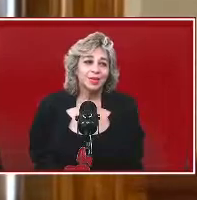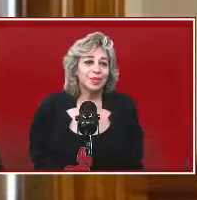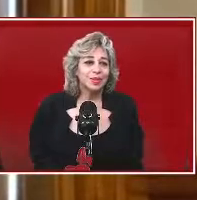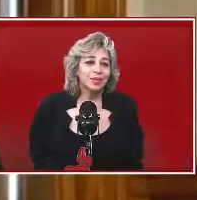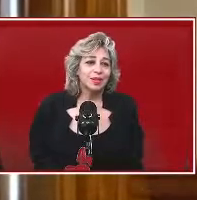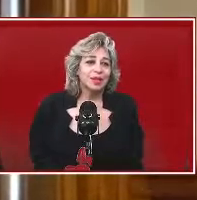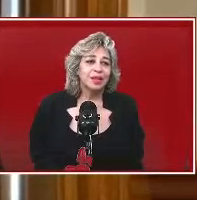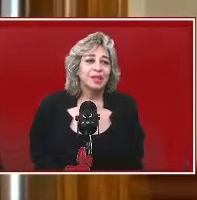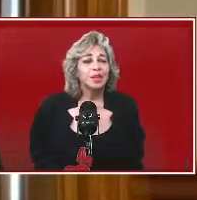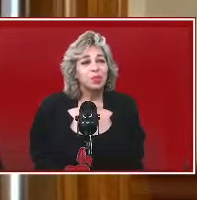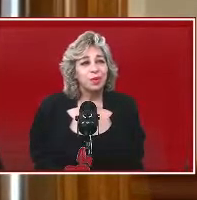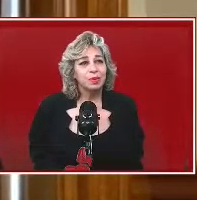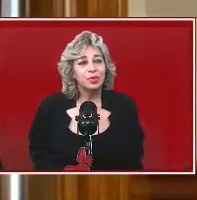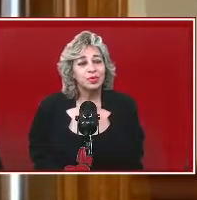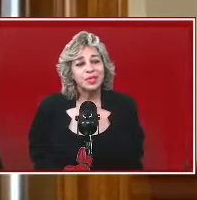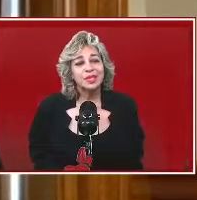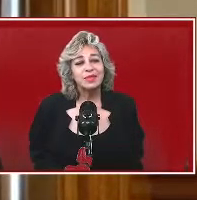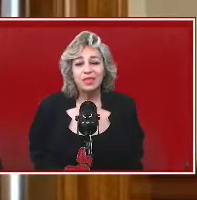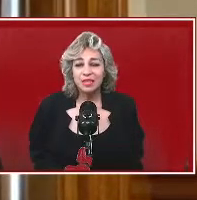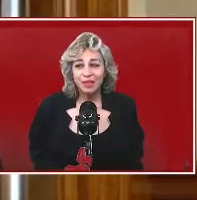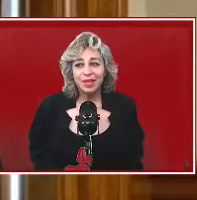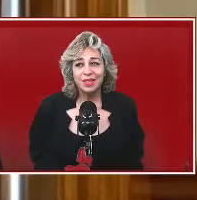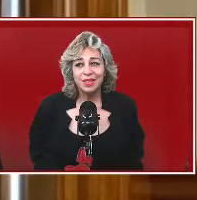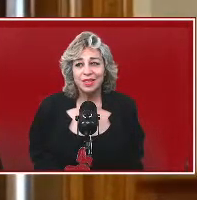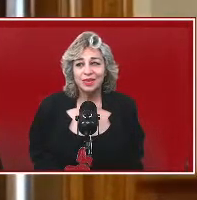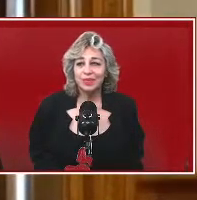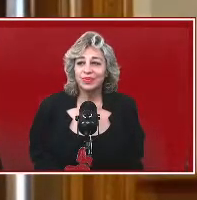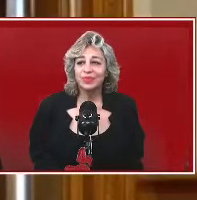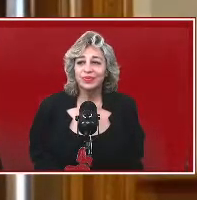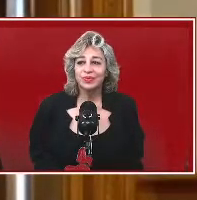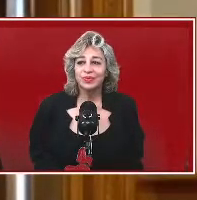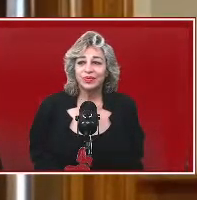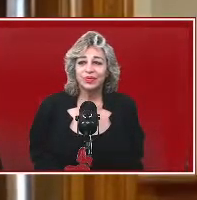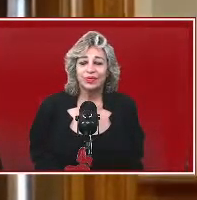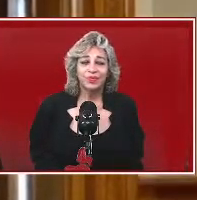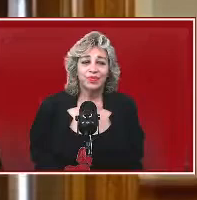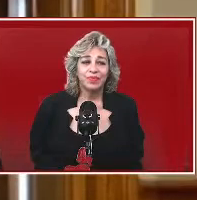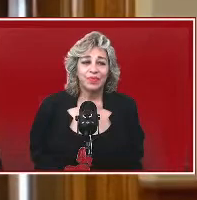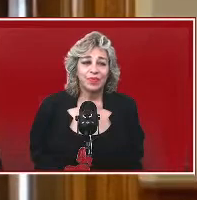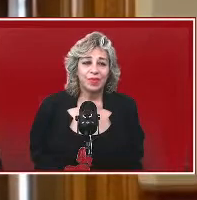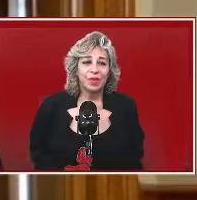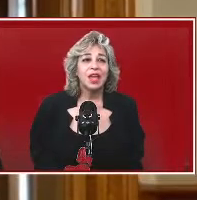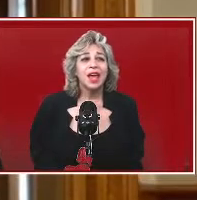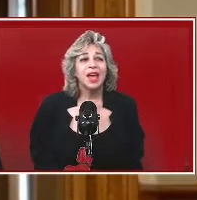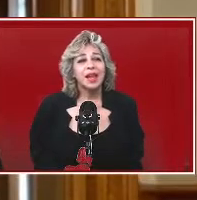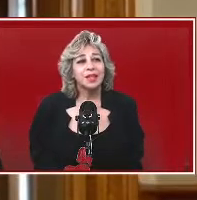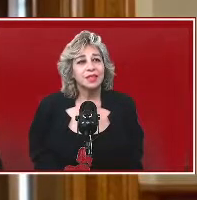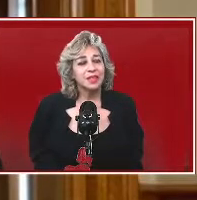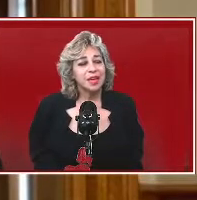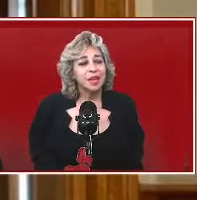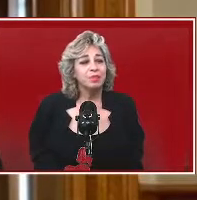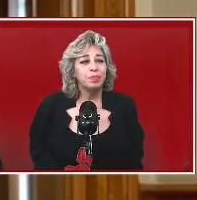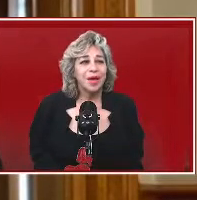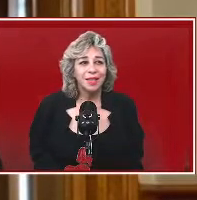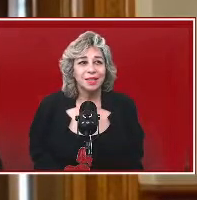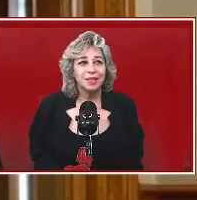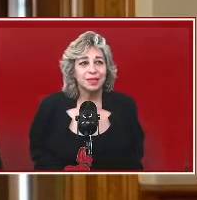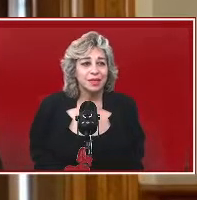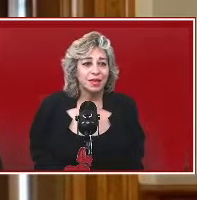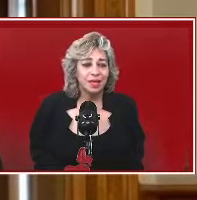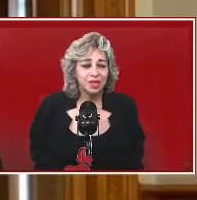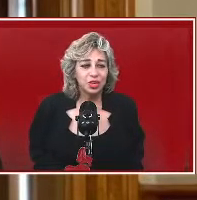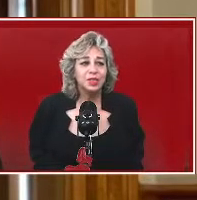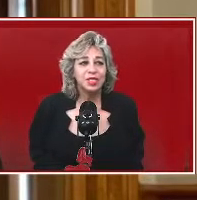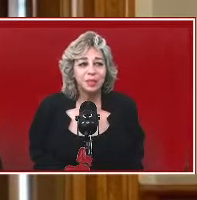accounts, apoyos. They will be able to receive these funds. Y en la medida de que va a ir pasando. And as the time